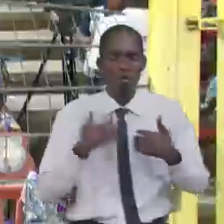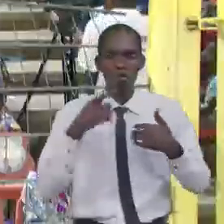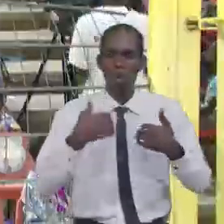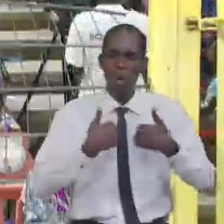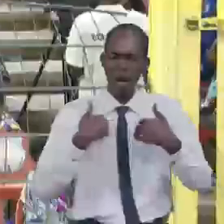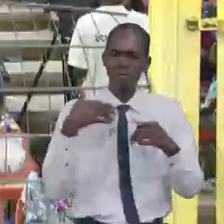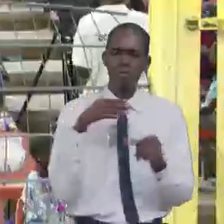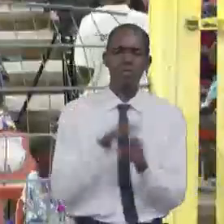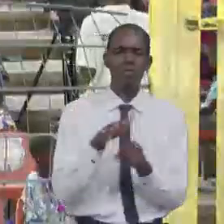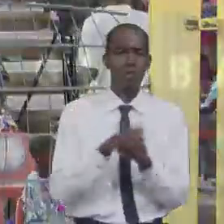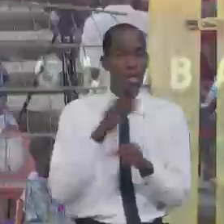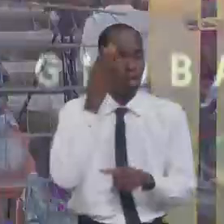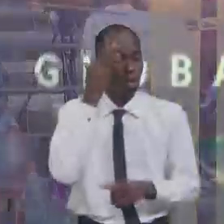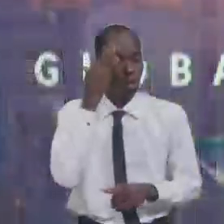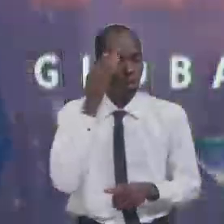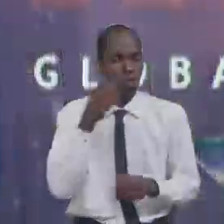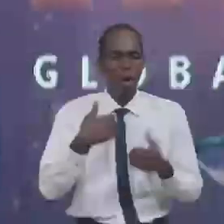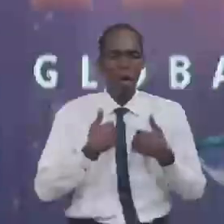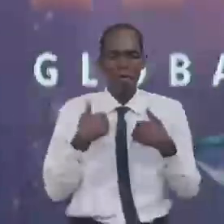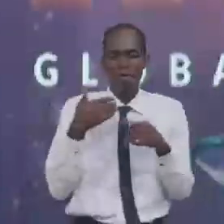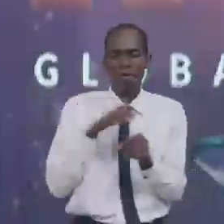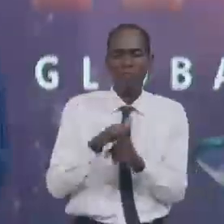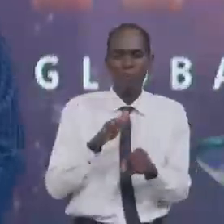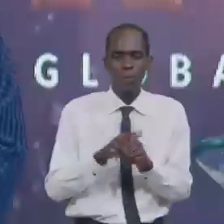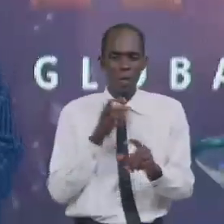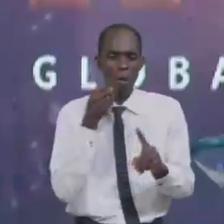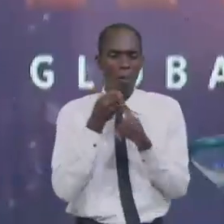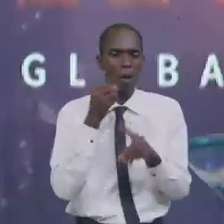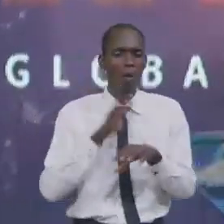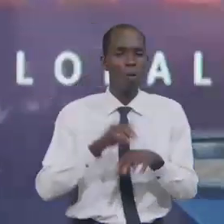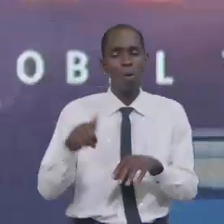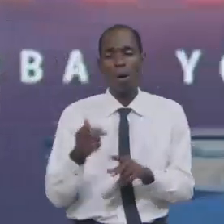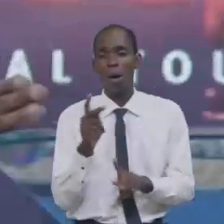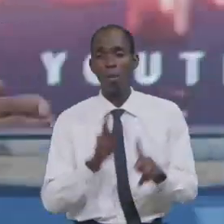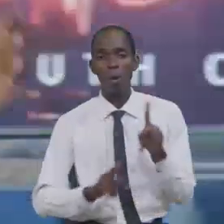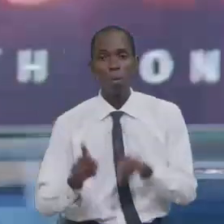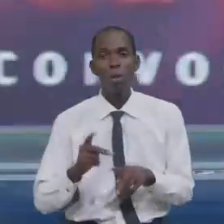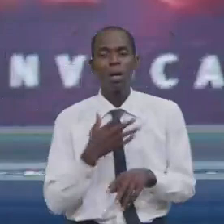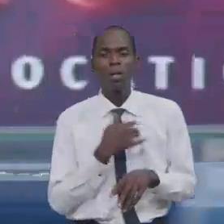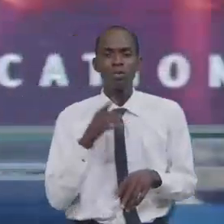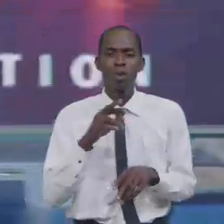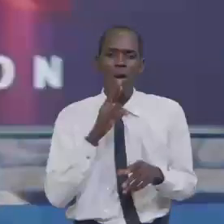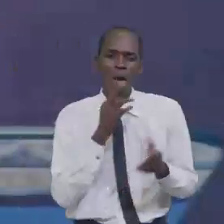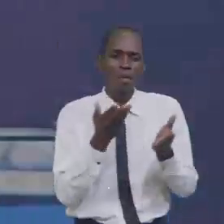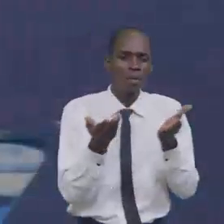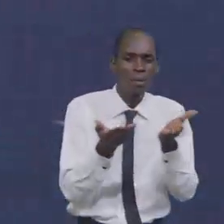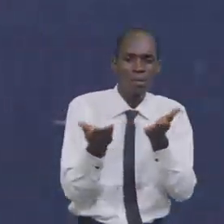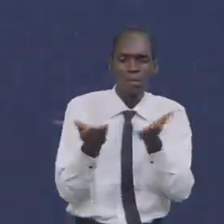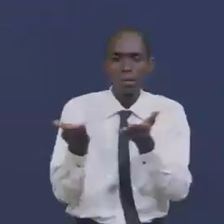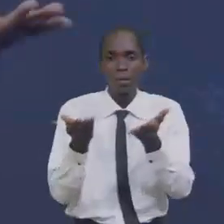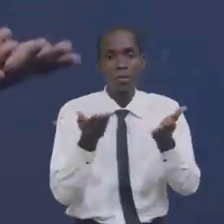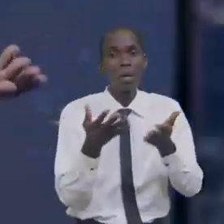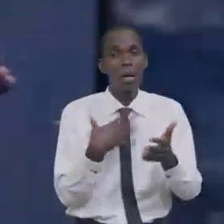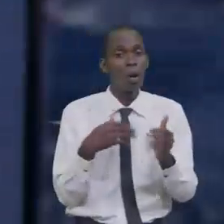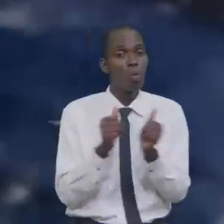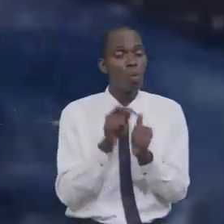sufficient knowledge and sufficient impact on other people, and you're serving. Now with what you have,